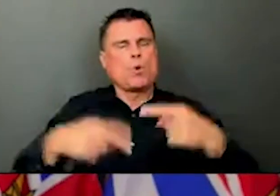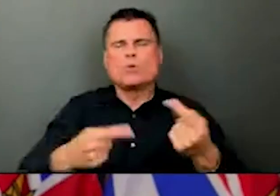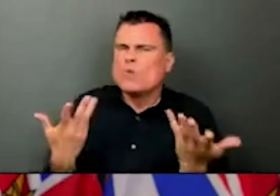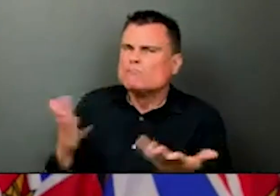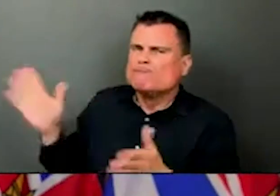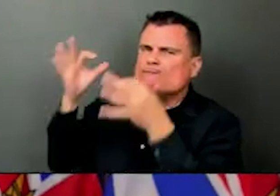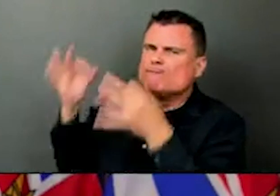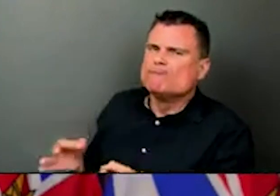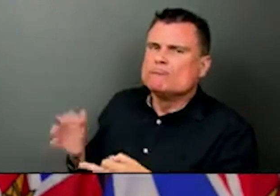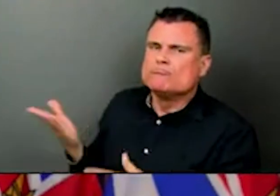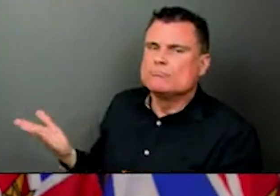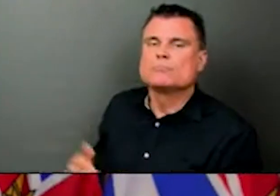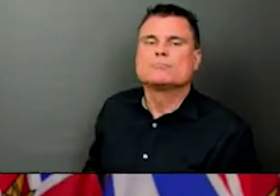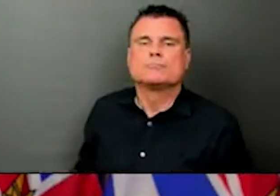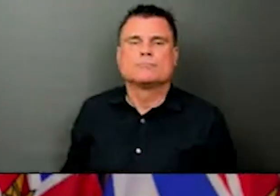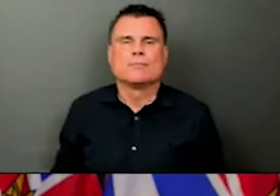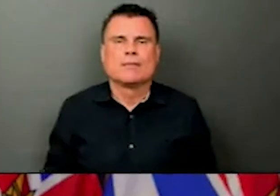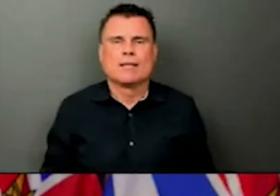Rob. I think